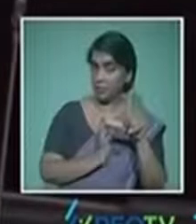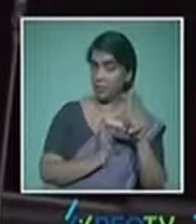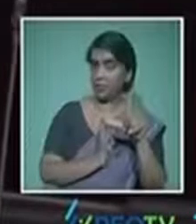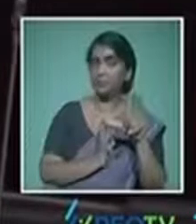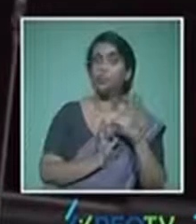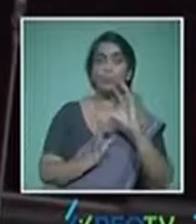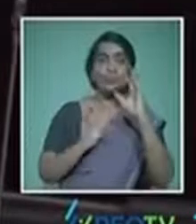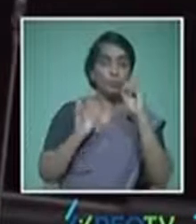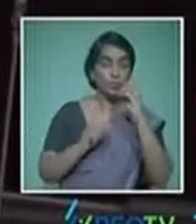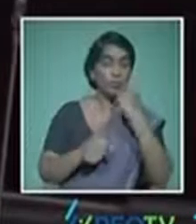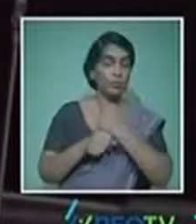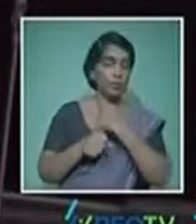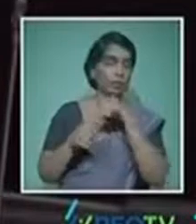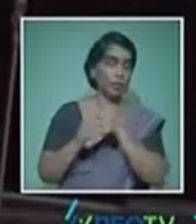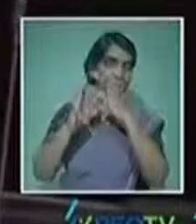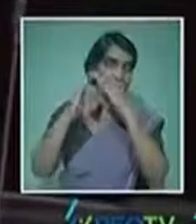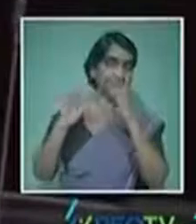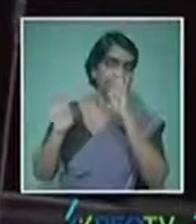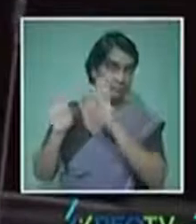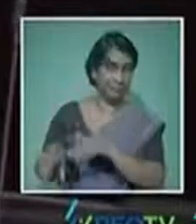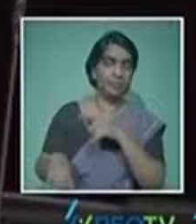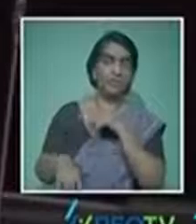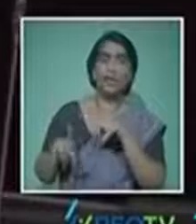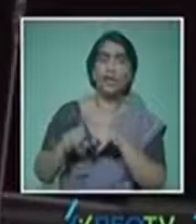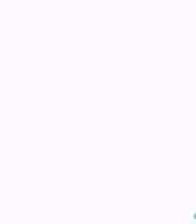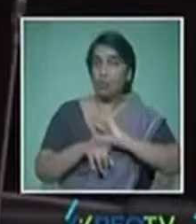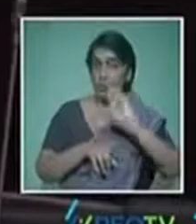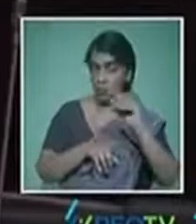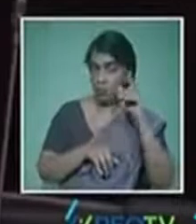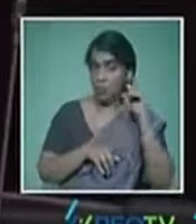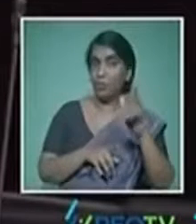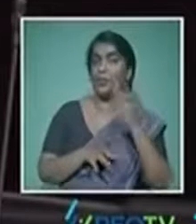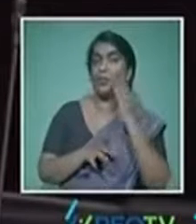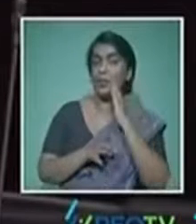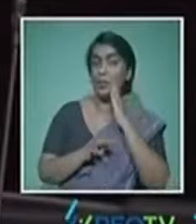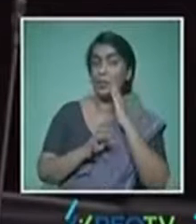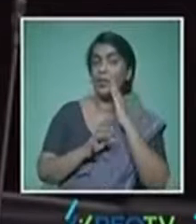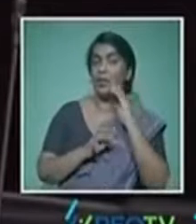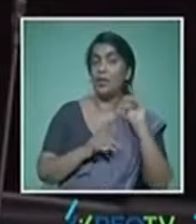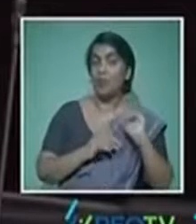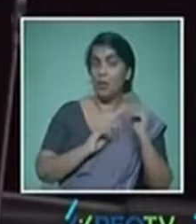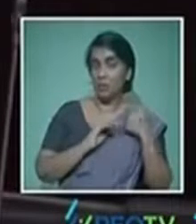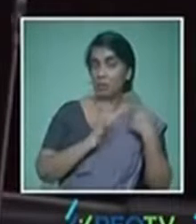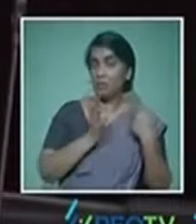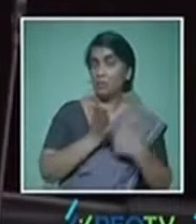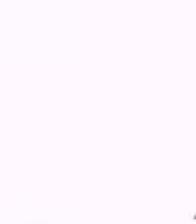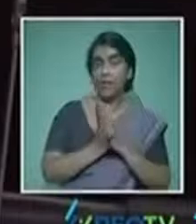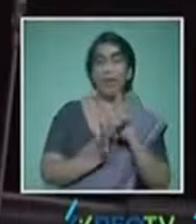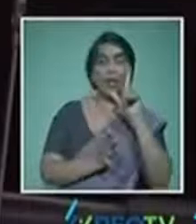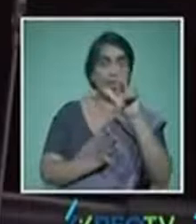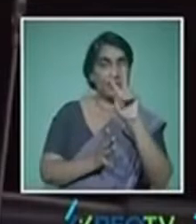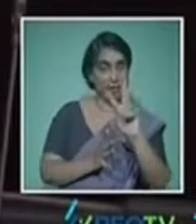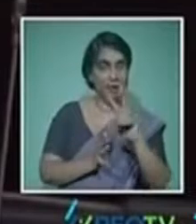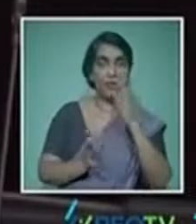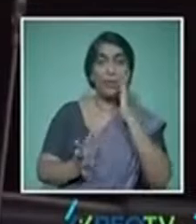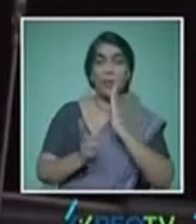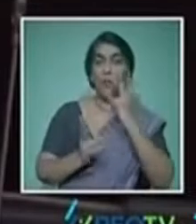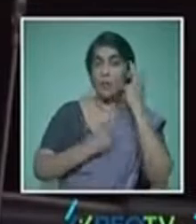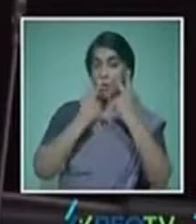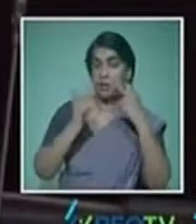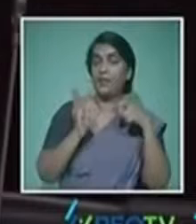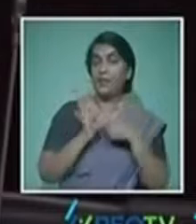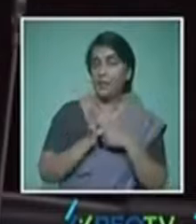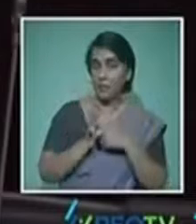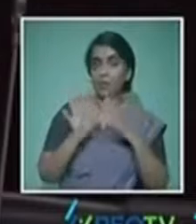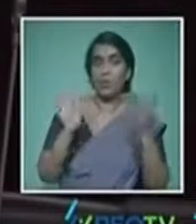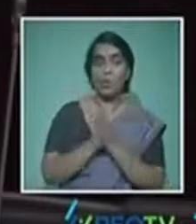who registered with the Sri Lanka Foreign Employment Bureau and faced issues overseas can be brought back to the country without any issue. However, there